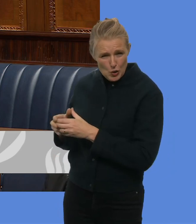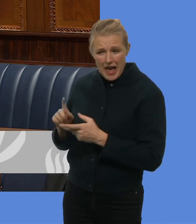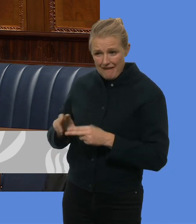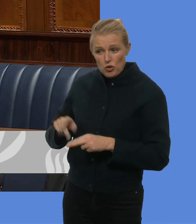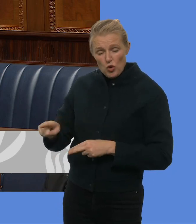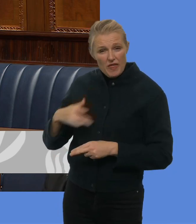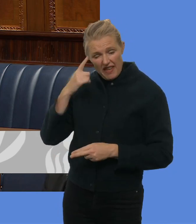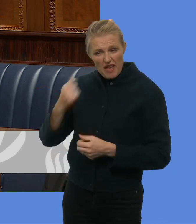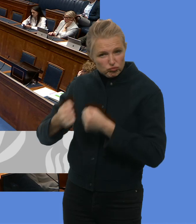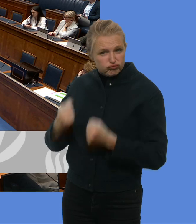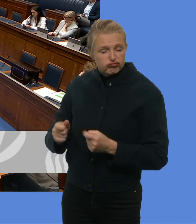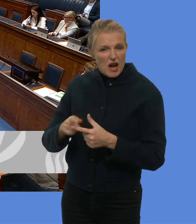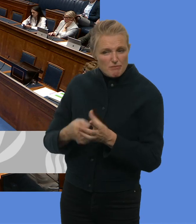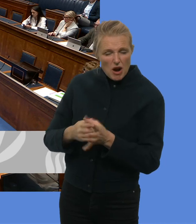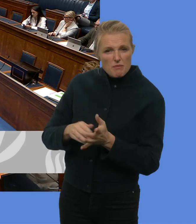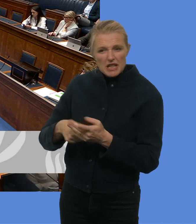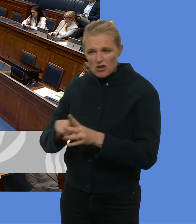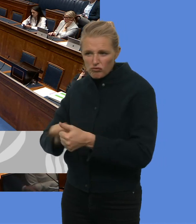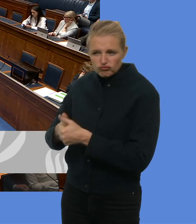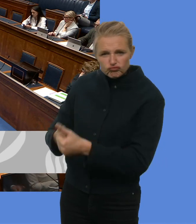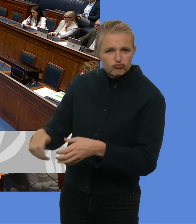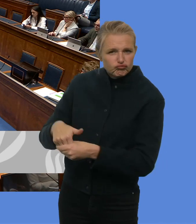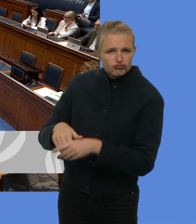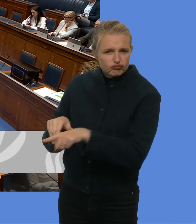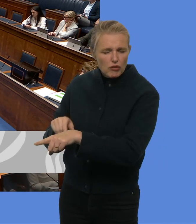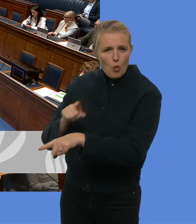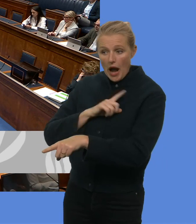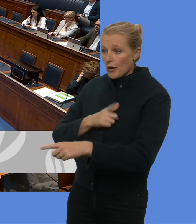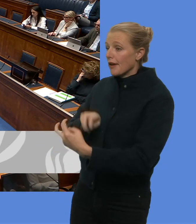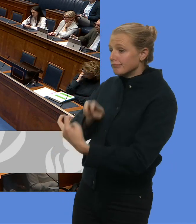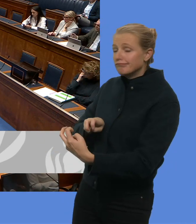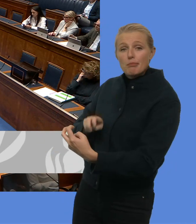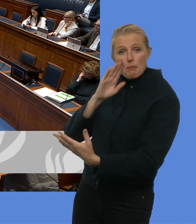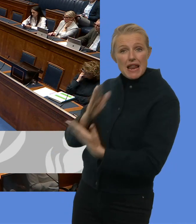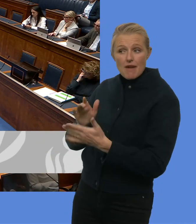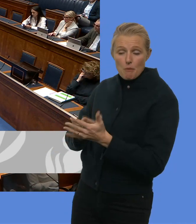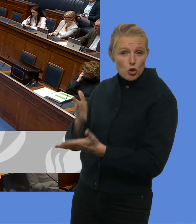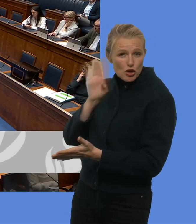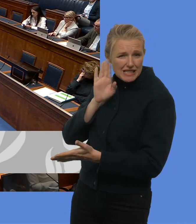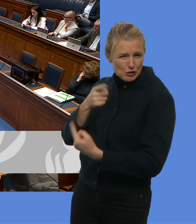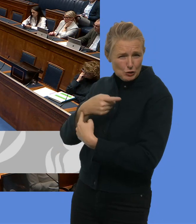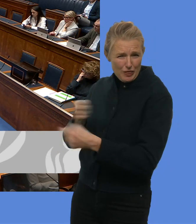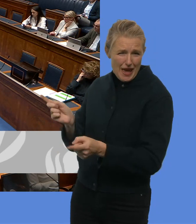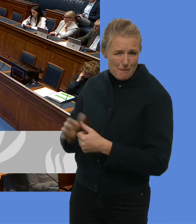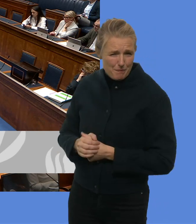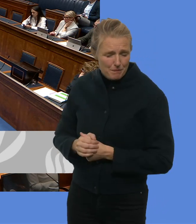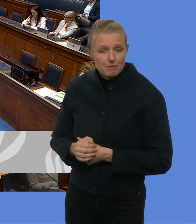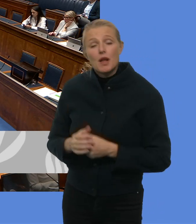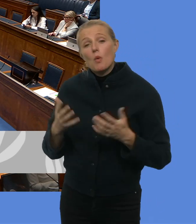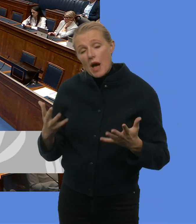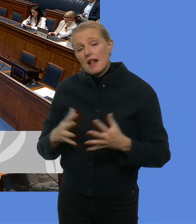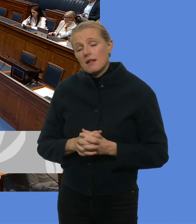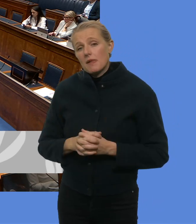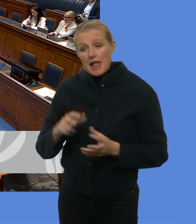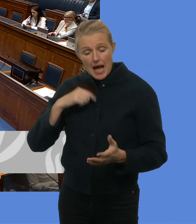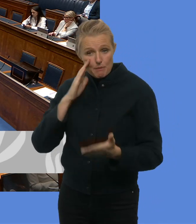relation to education policy? Sir. Well, Mr. Speaker, I think every part of our society has to be able to move forward. I've often